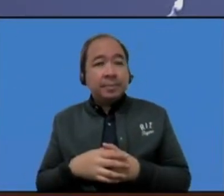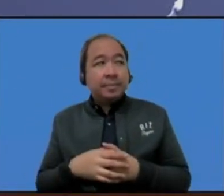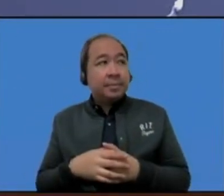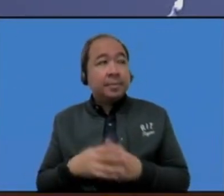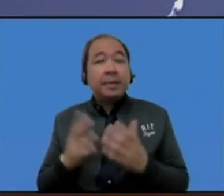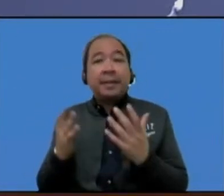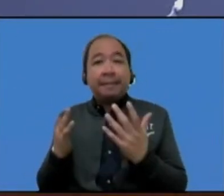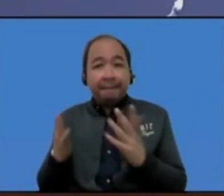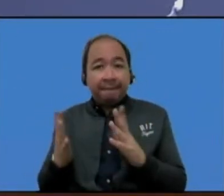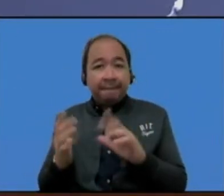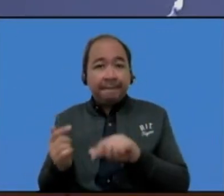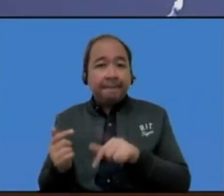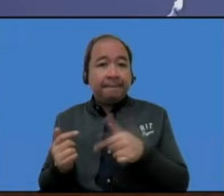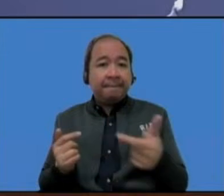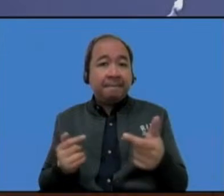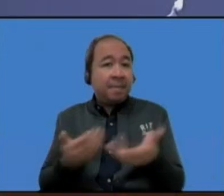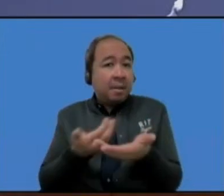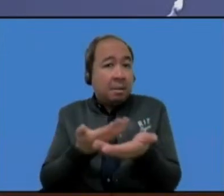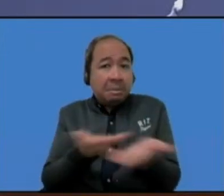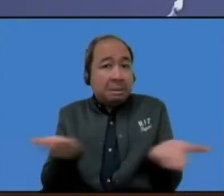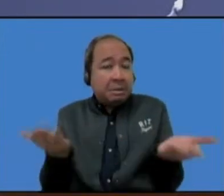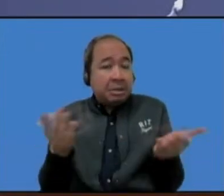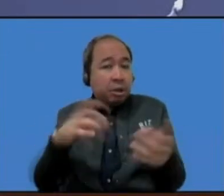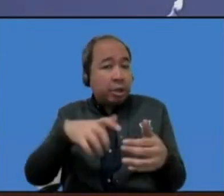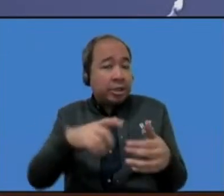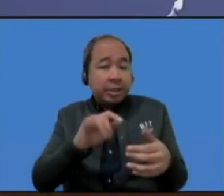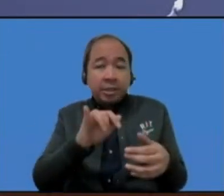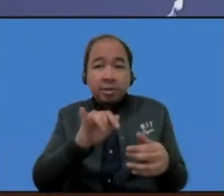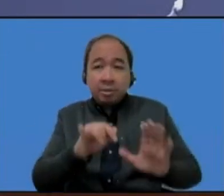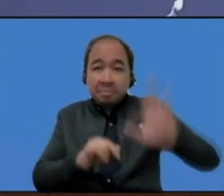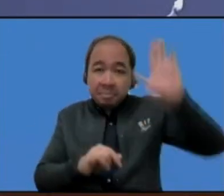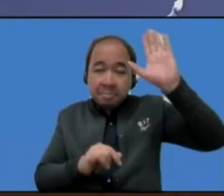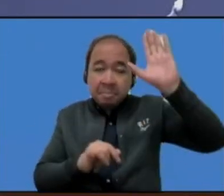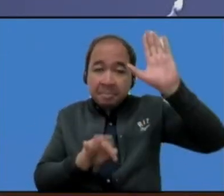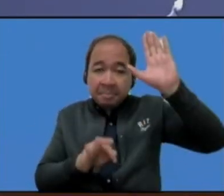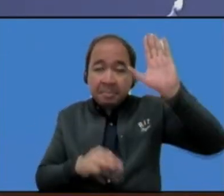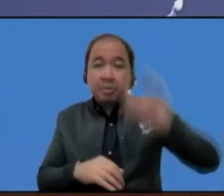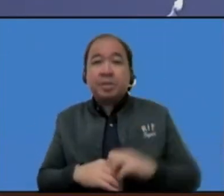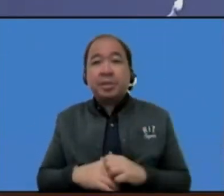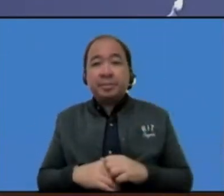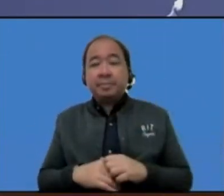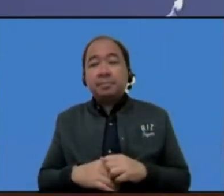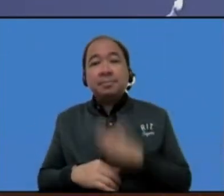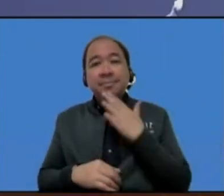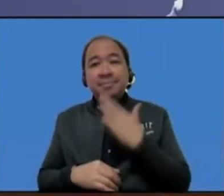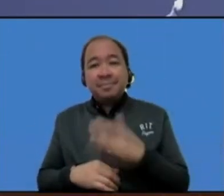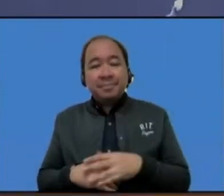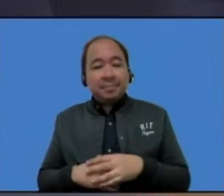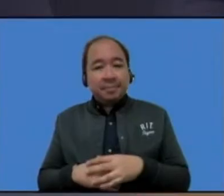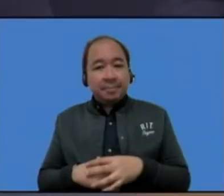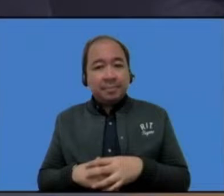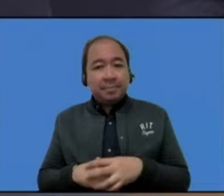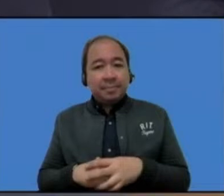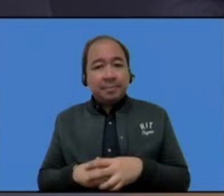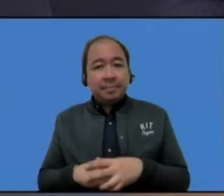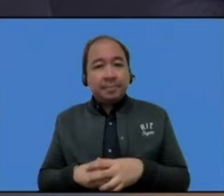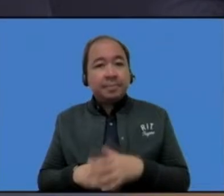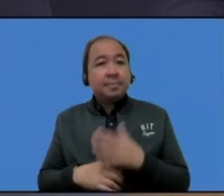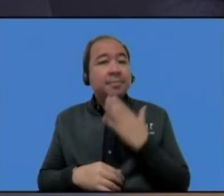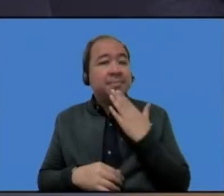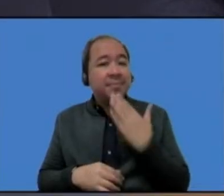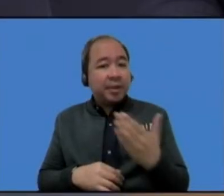follow by any country if you raise hand. Thank you. Thank you, Mr. Chair.